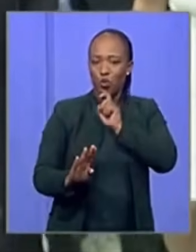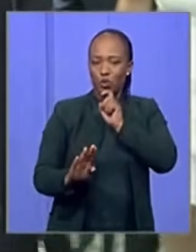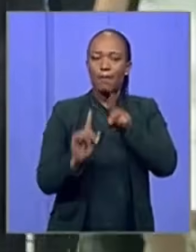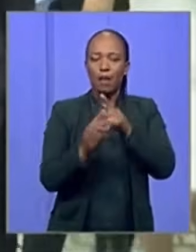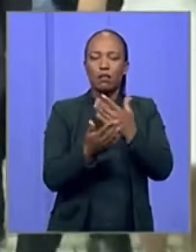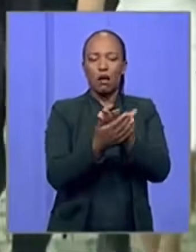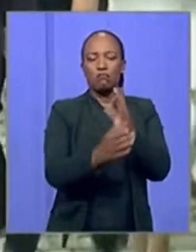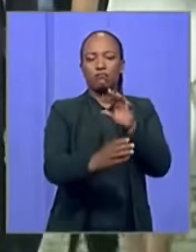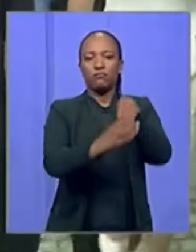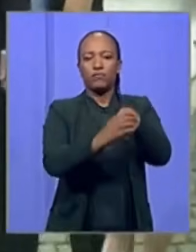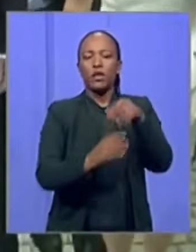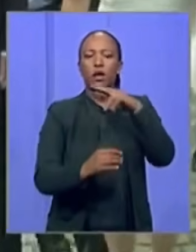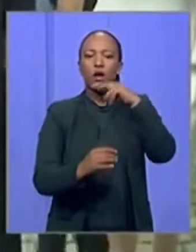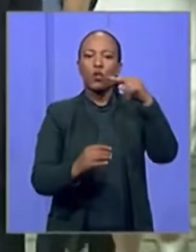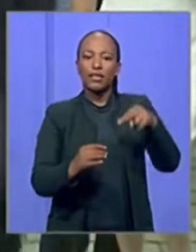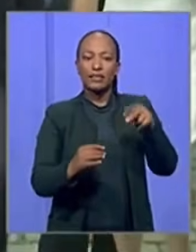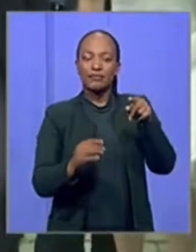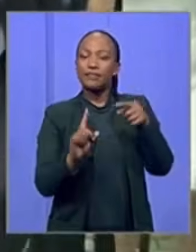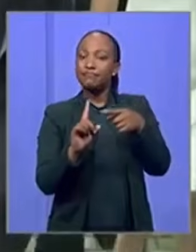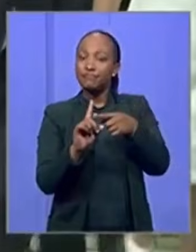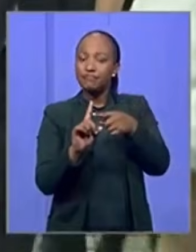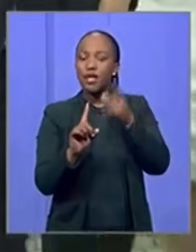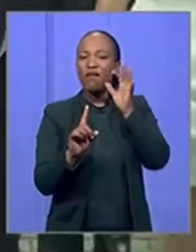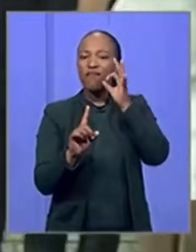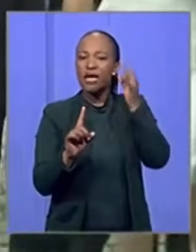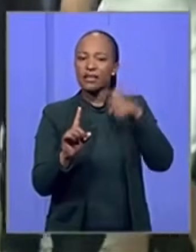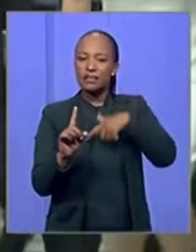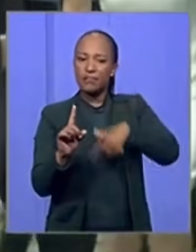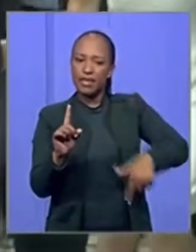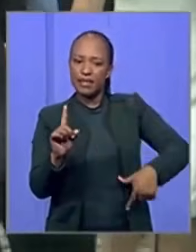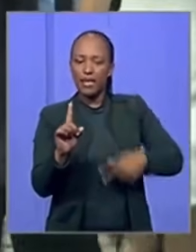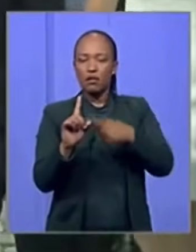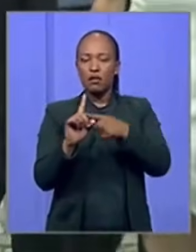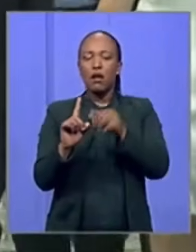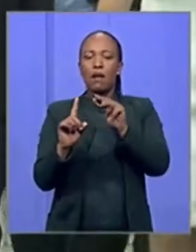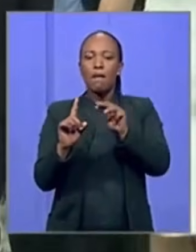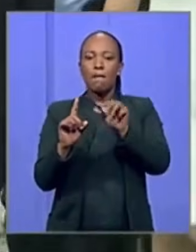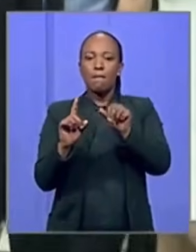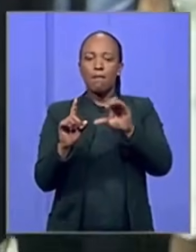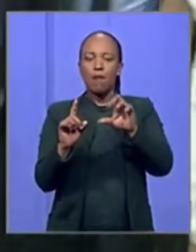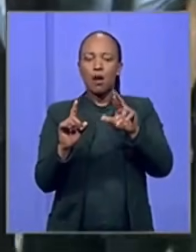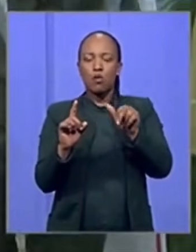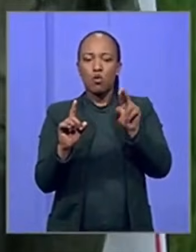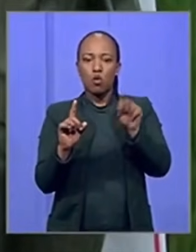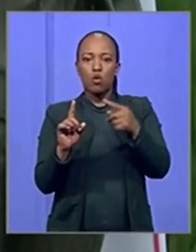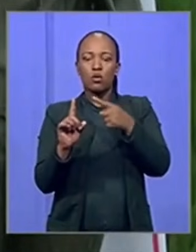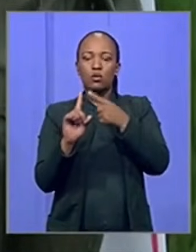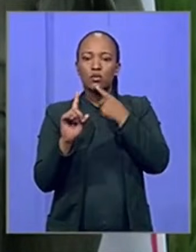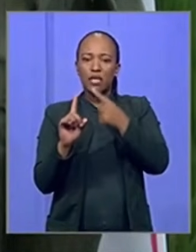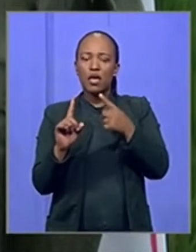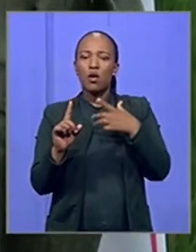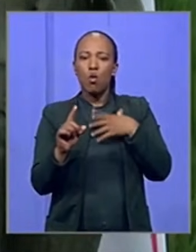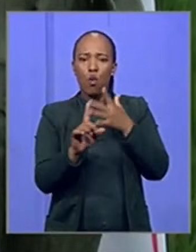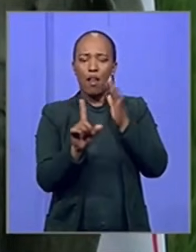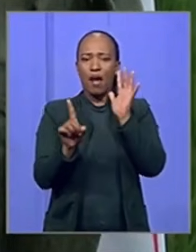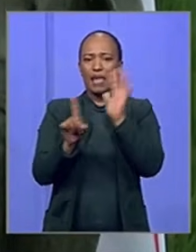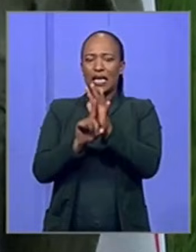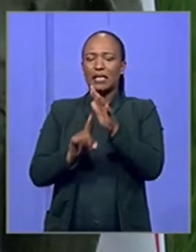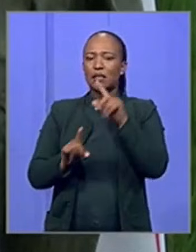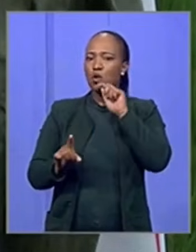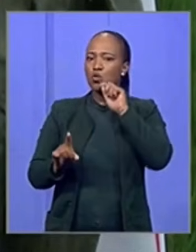mopresidente wa France Emmanuel Macron o tshepa ge Russia e tlo emiša ka go hlasela naga ya Ukraine ka nako